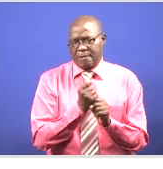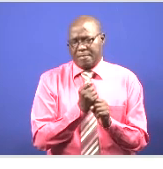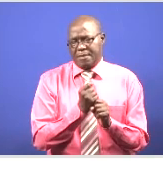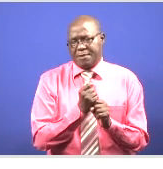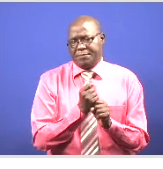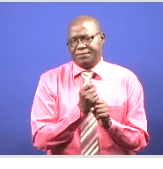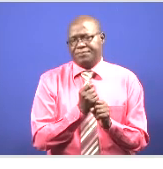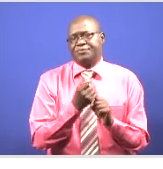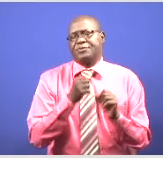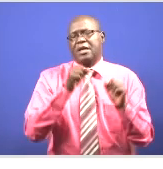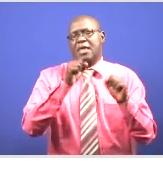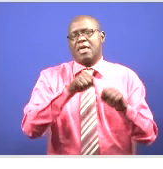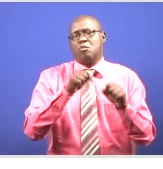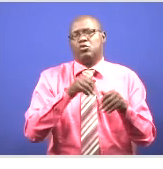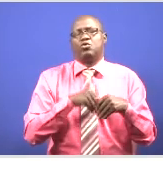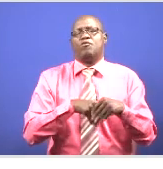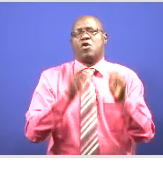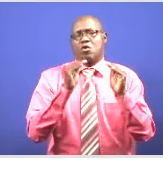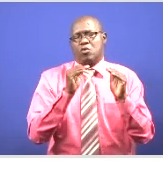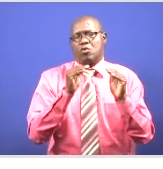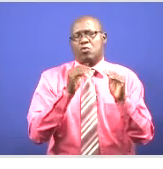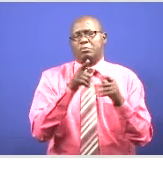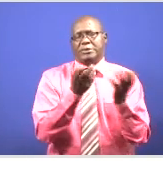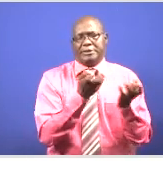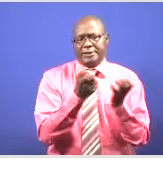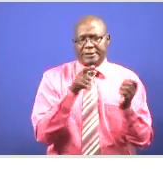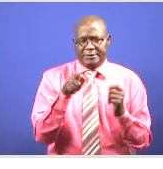they are able to track, you know, your transactions. Because